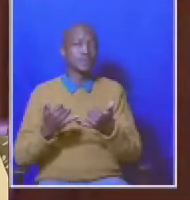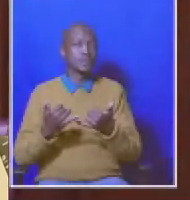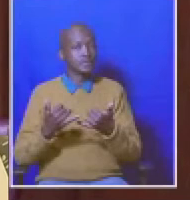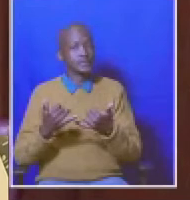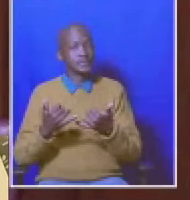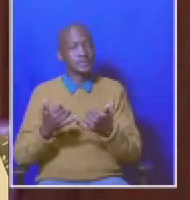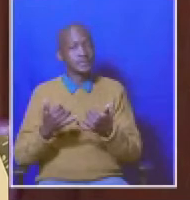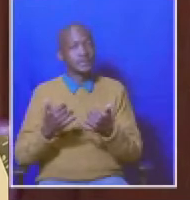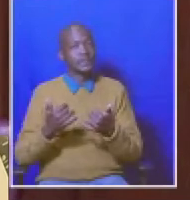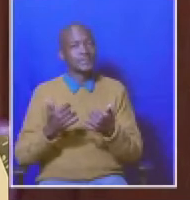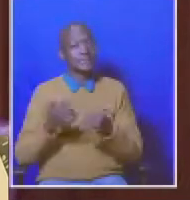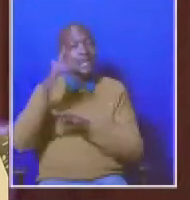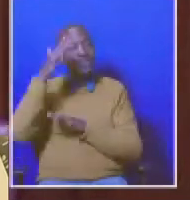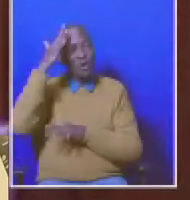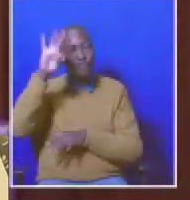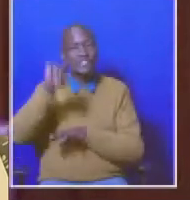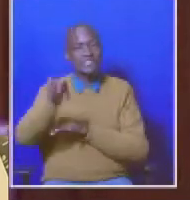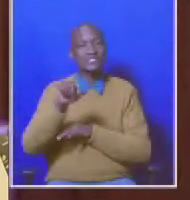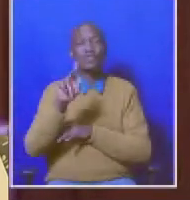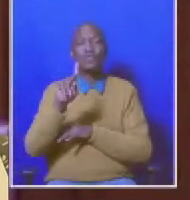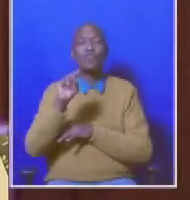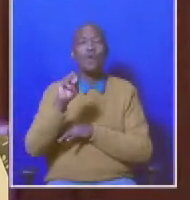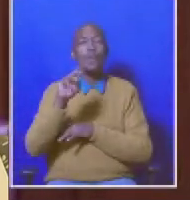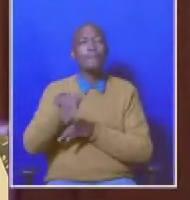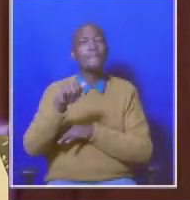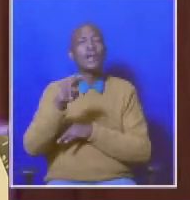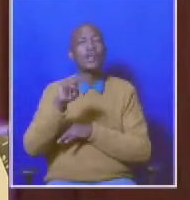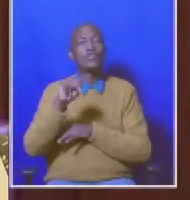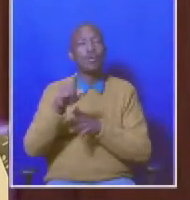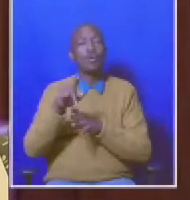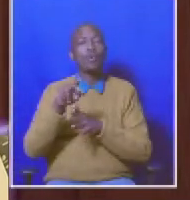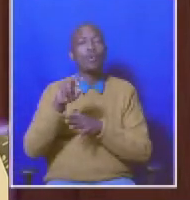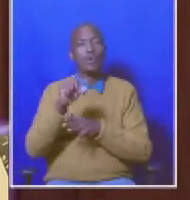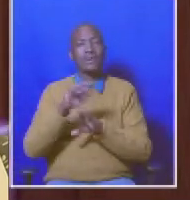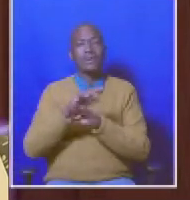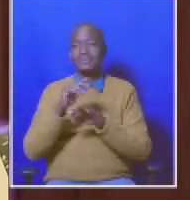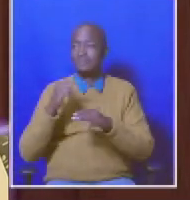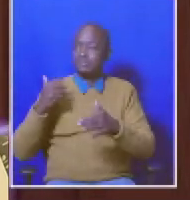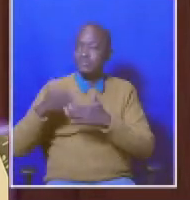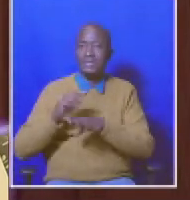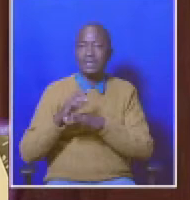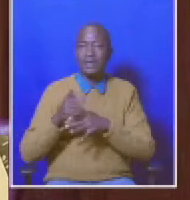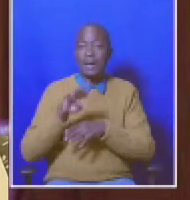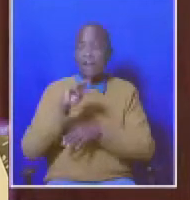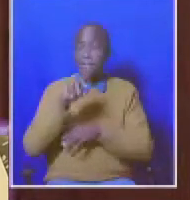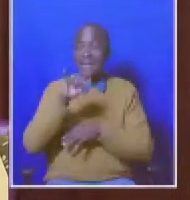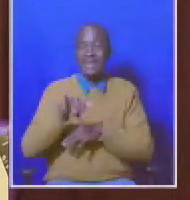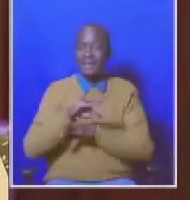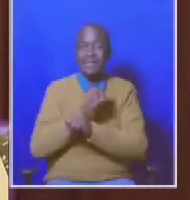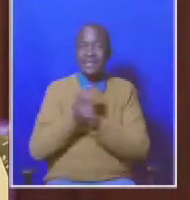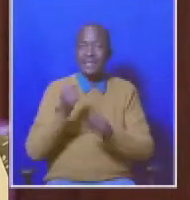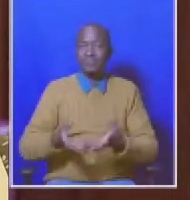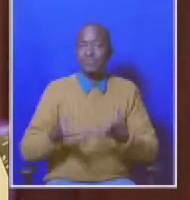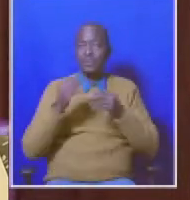the employees and the officials of Kopanong has still not received their salaries for the month of May, and